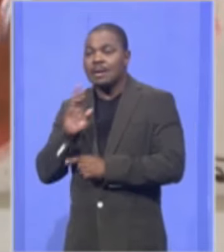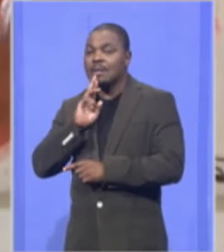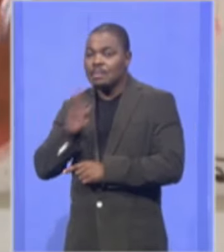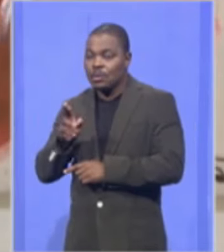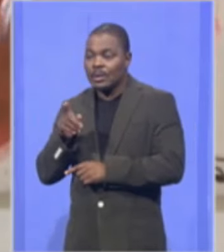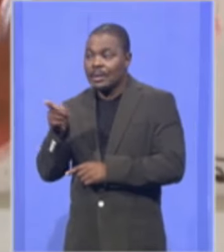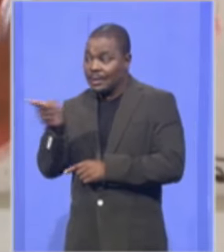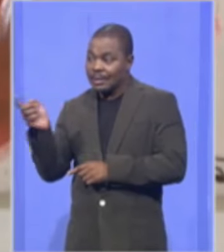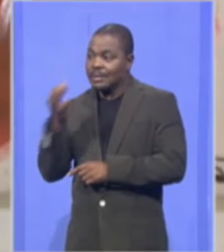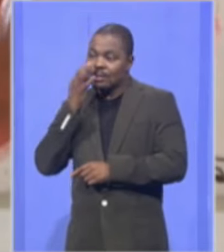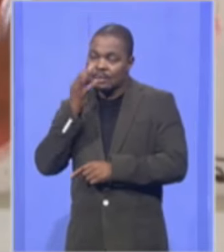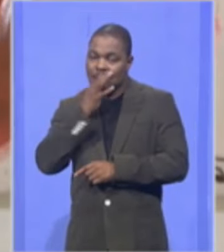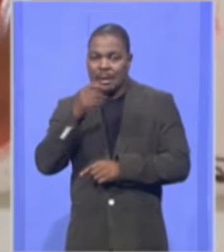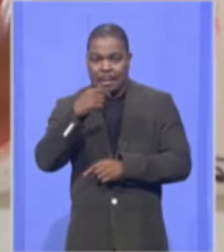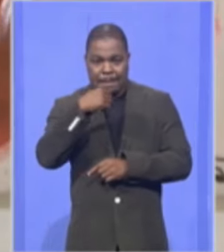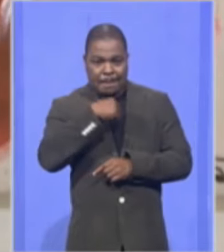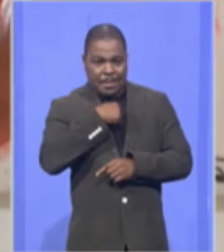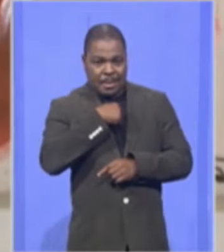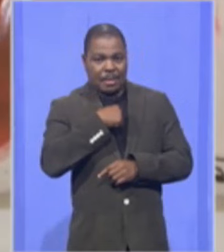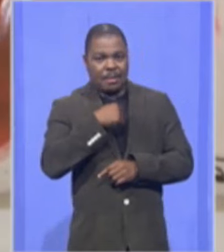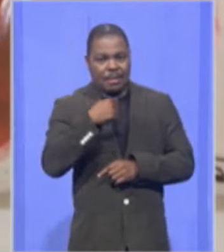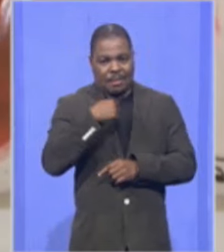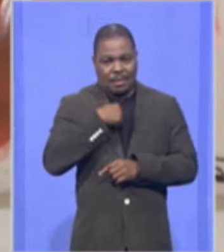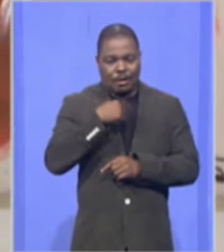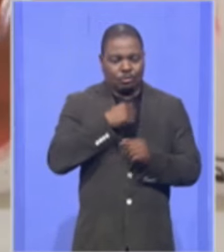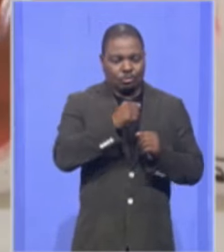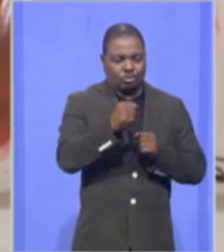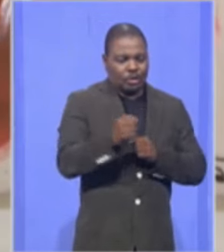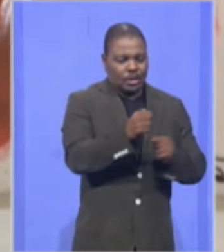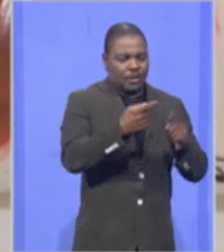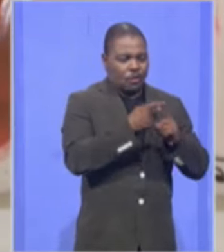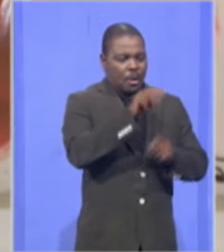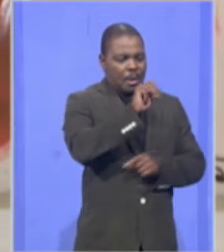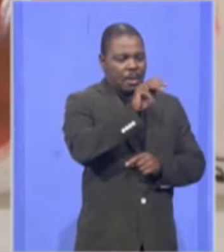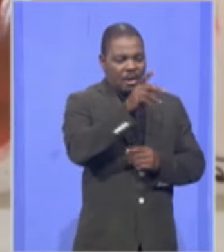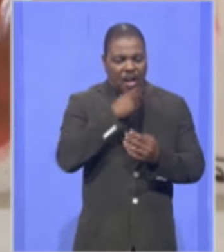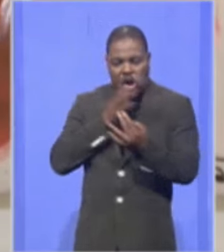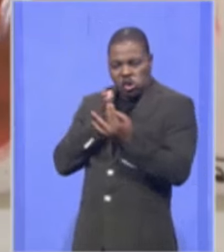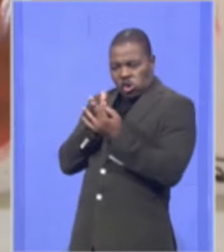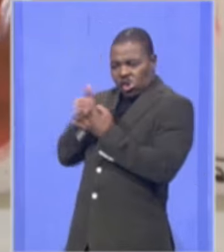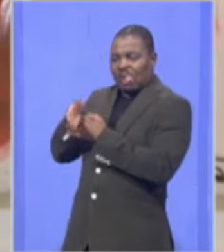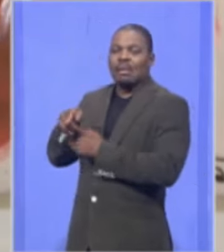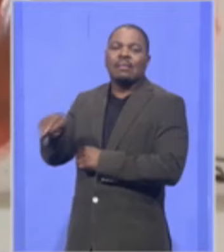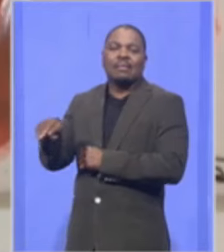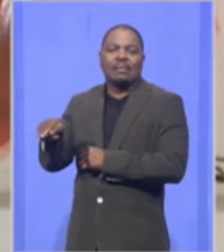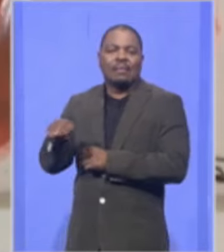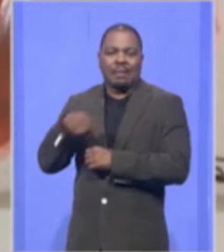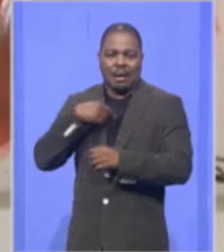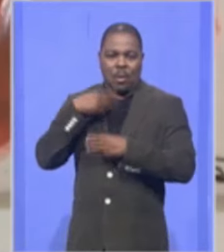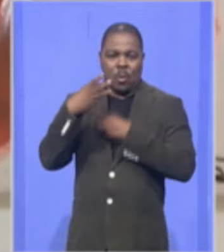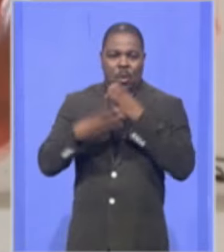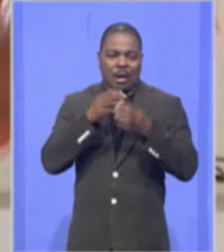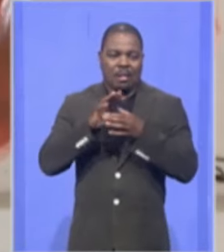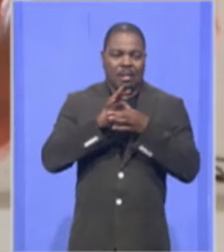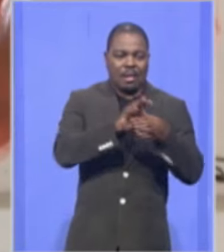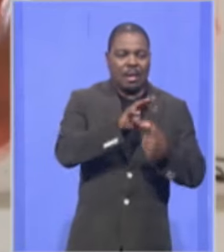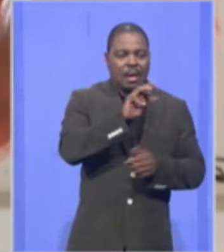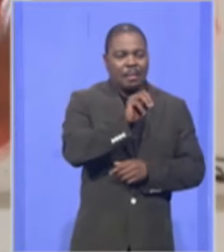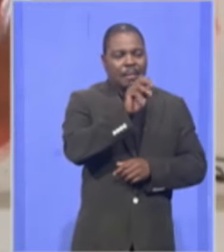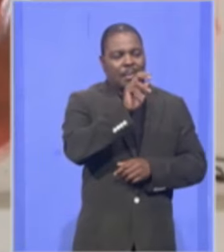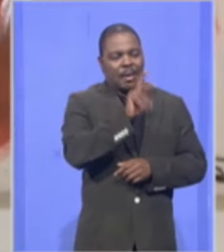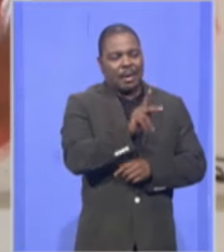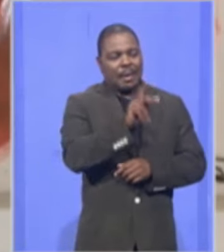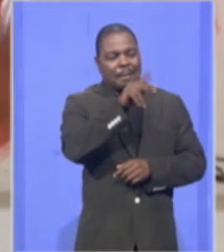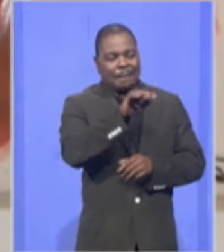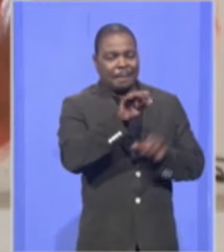they claim that I'm part of the infiltration strategy by the MKP. I'm working with the MKP. I'm planning